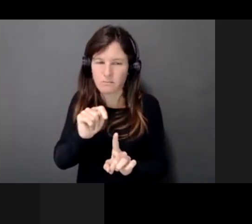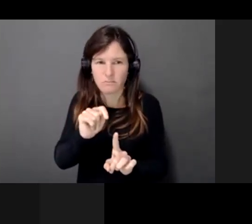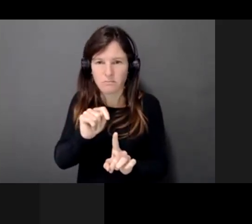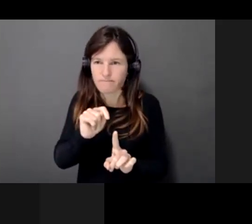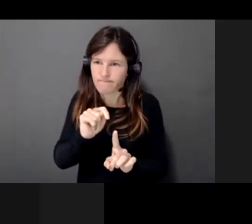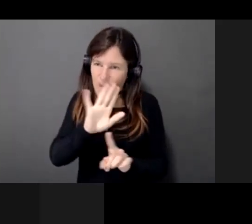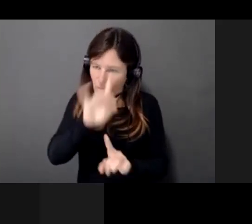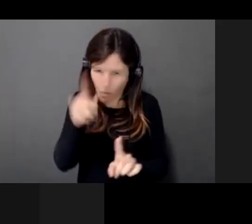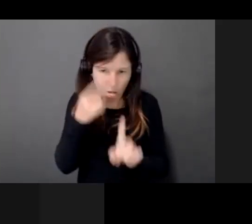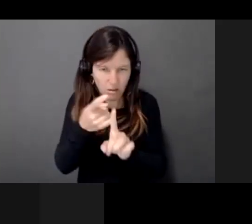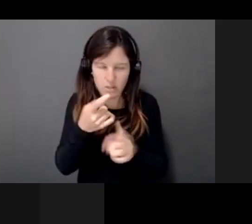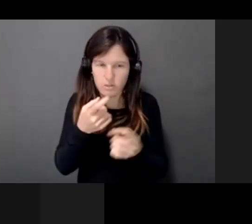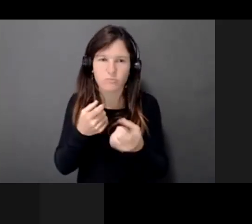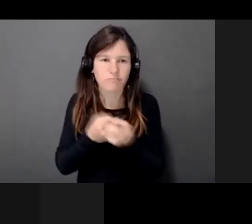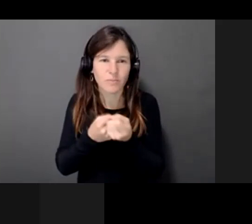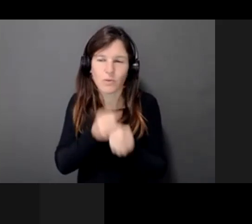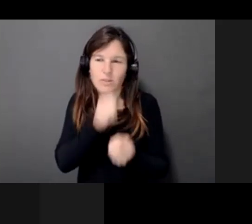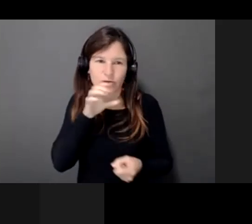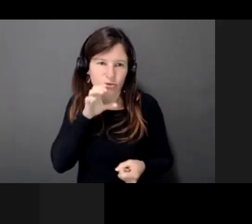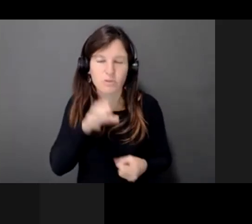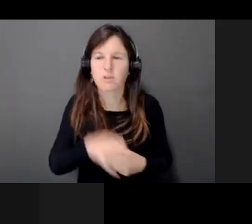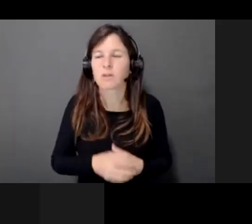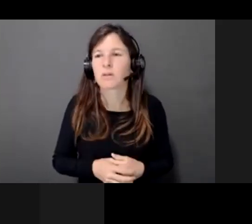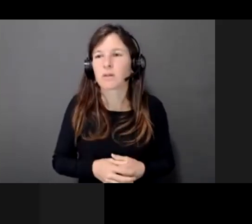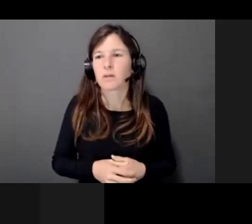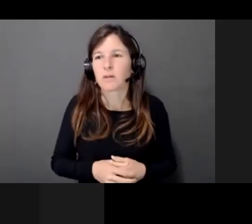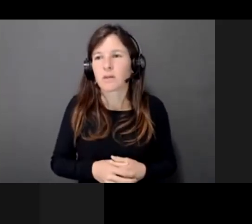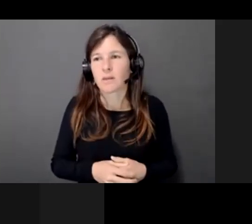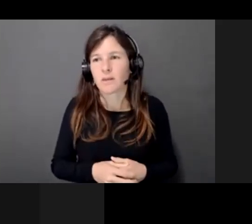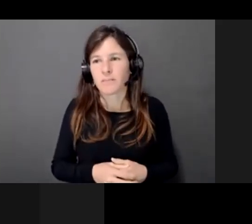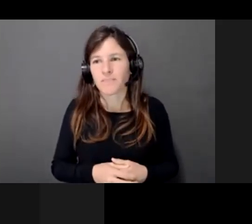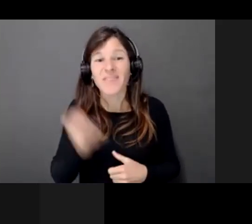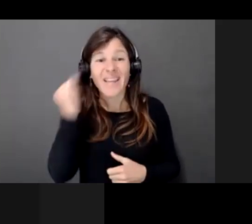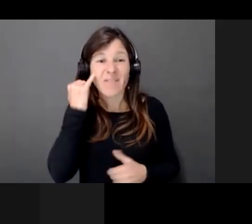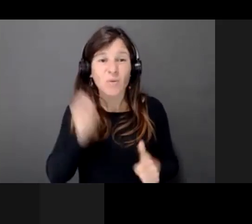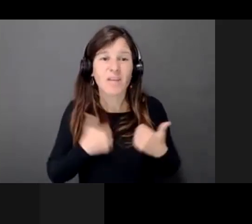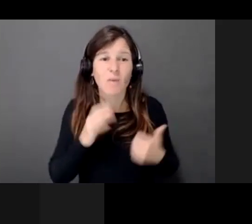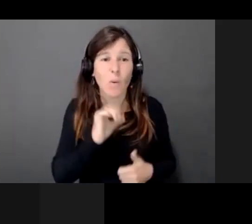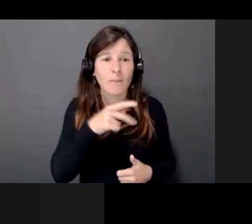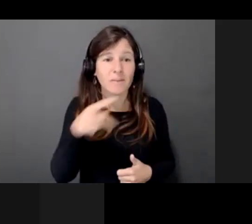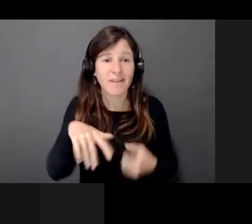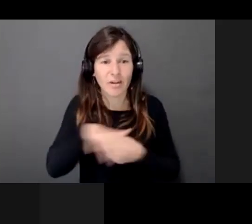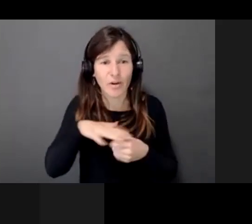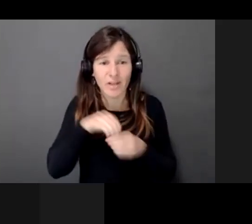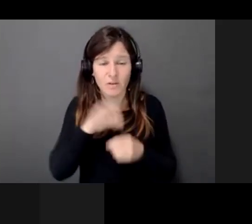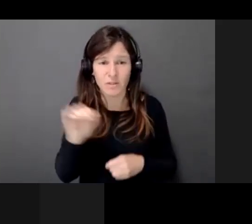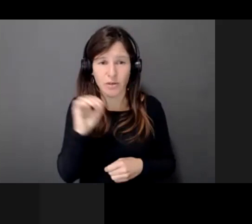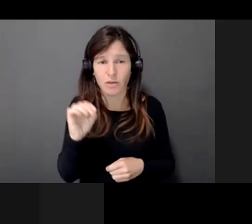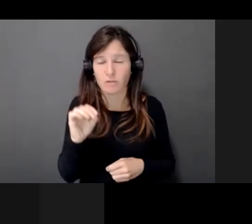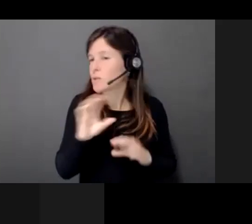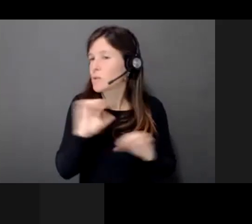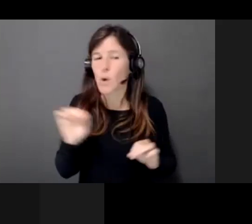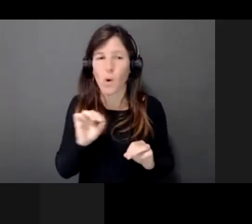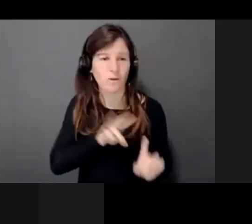difference where you live in Ontario. So if you're living in OPP land, like I do, there is not dedicated